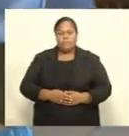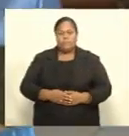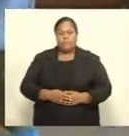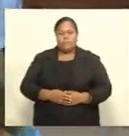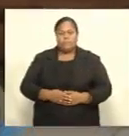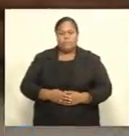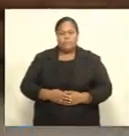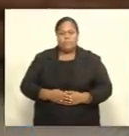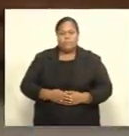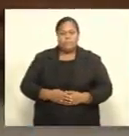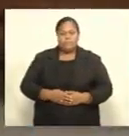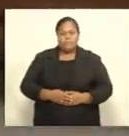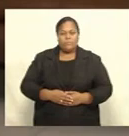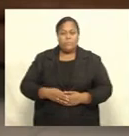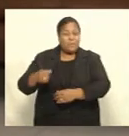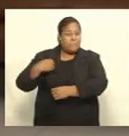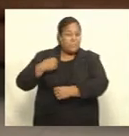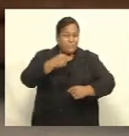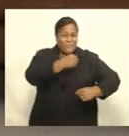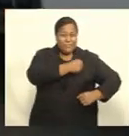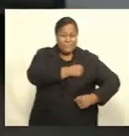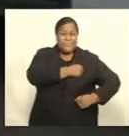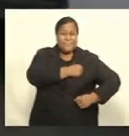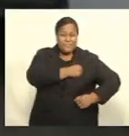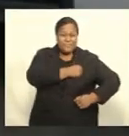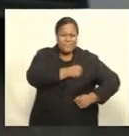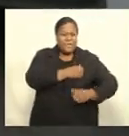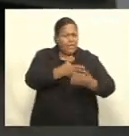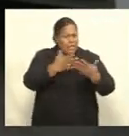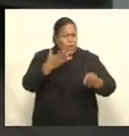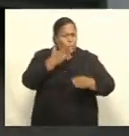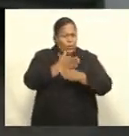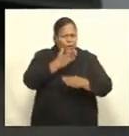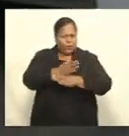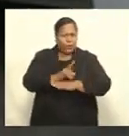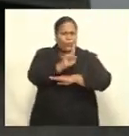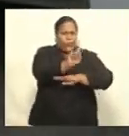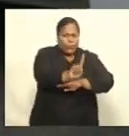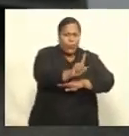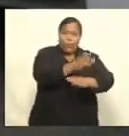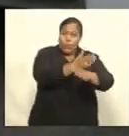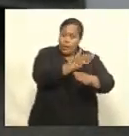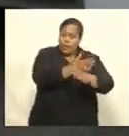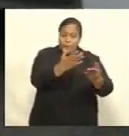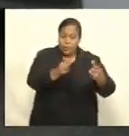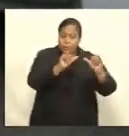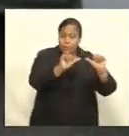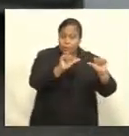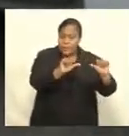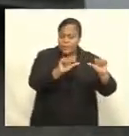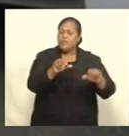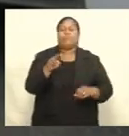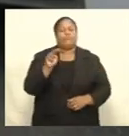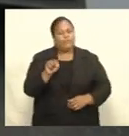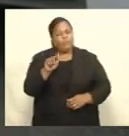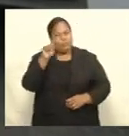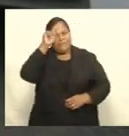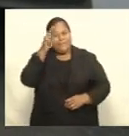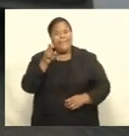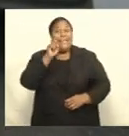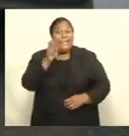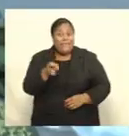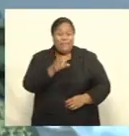Military personnel serving as frontliners need to understand the outcome of their actions if they don't abide by the restrictions